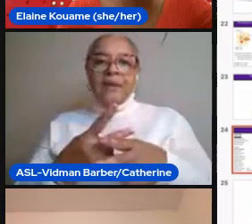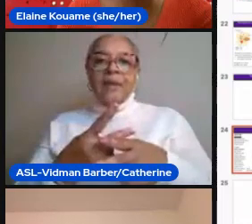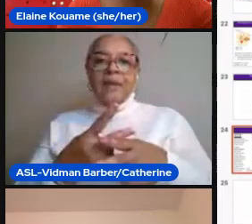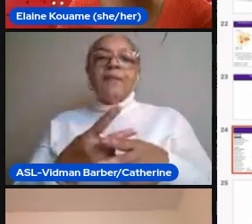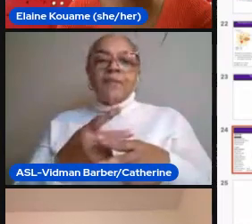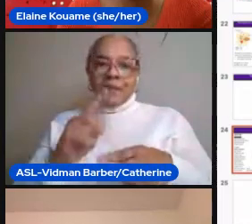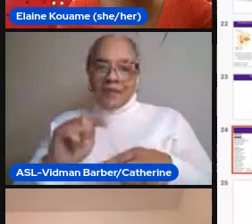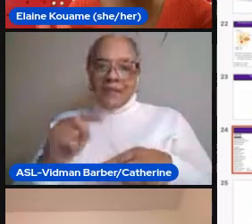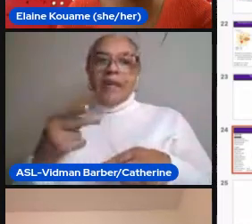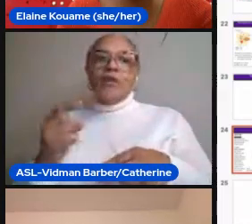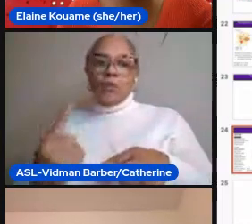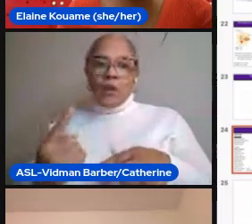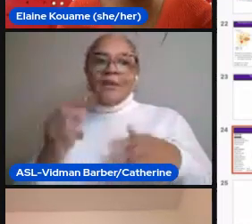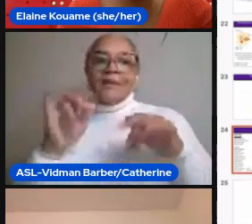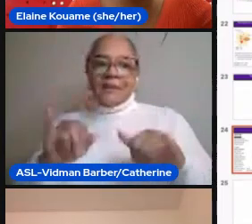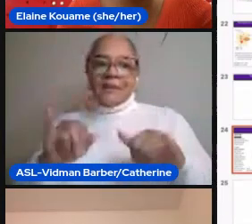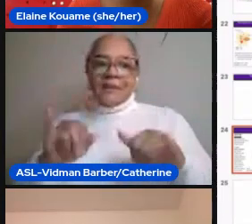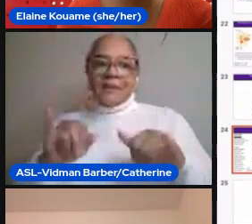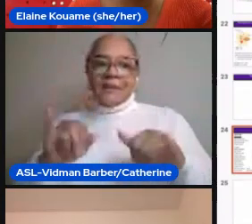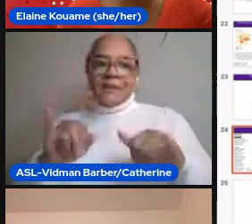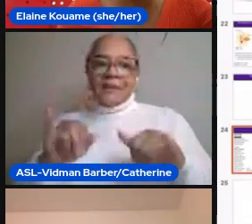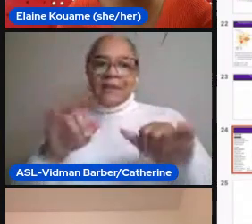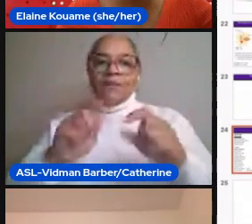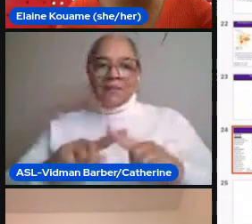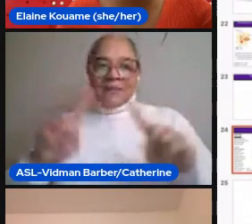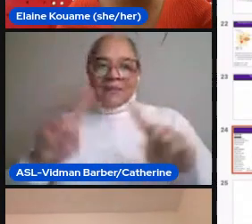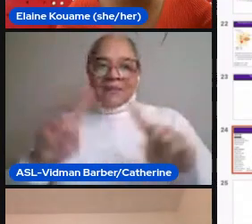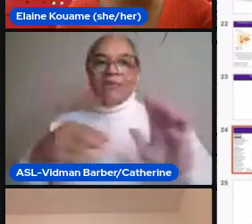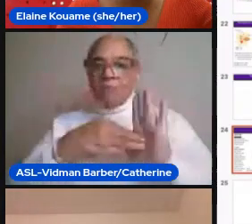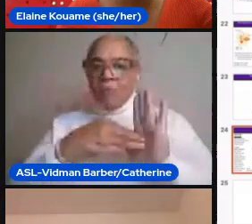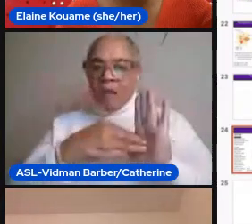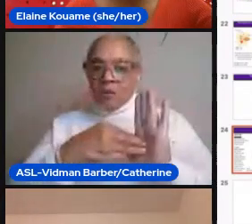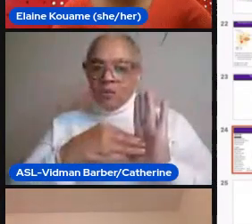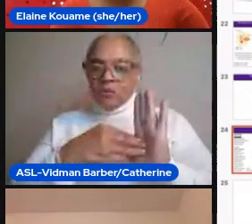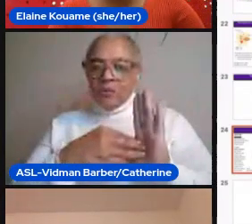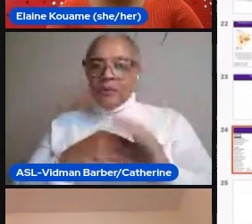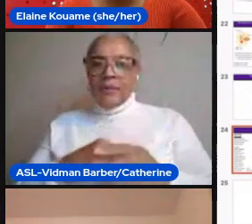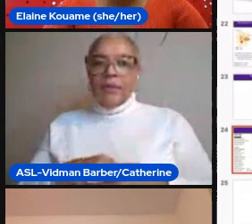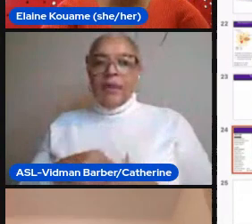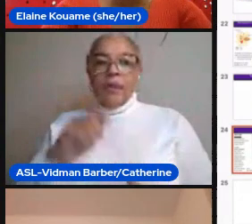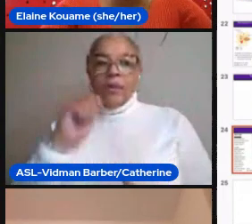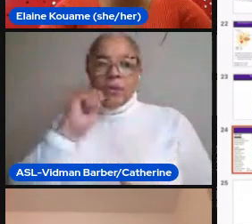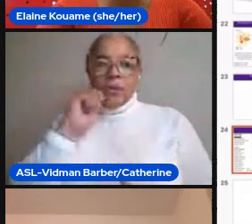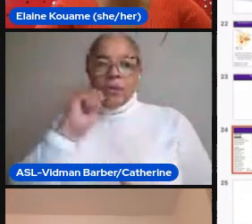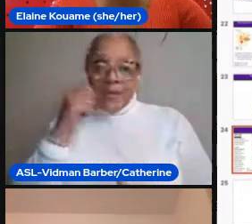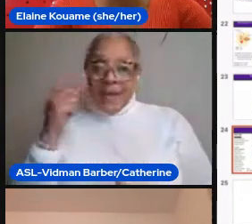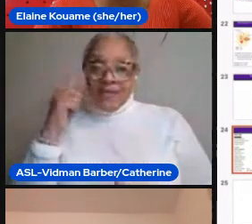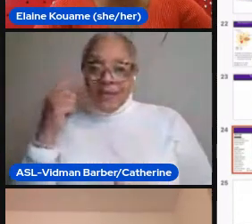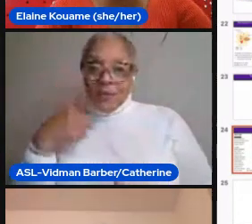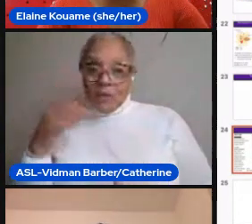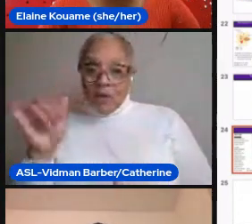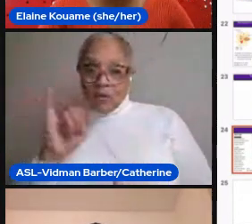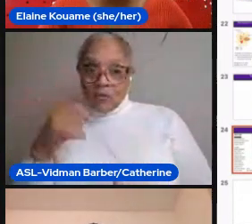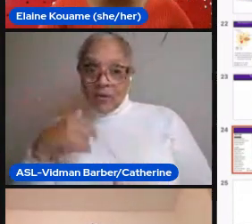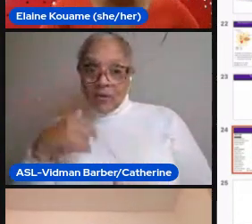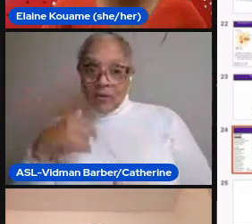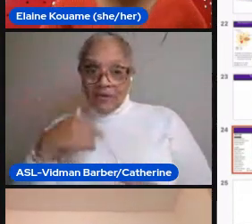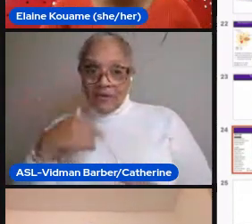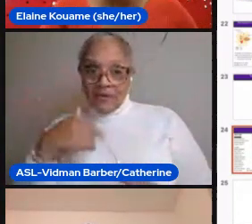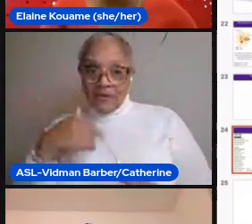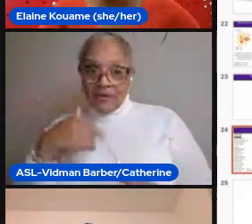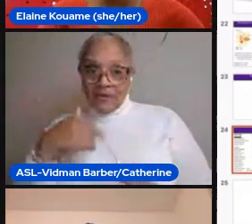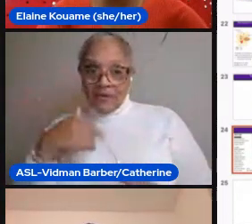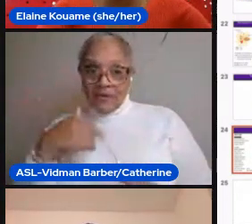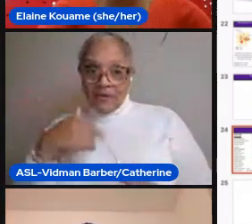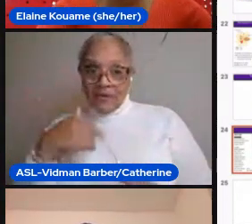part still stays the same, even with a different model. Cool, cool. I think we have also like time for two more questions. So